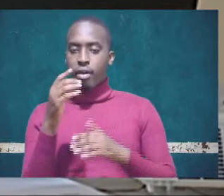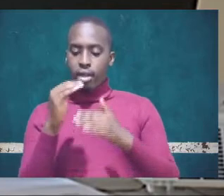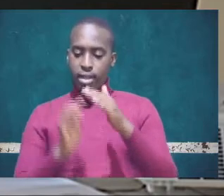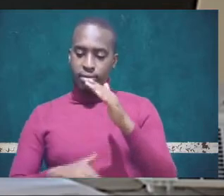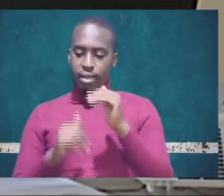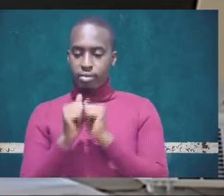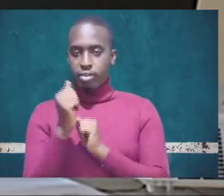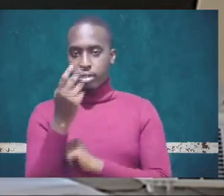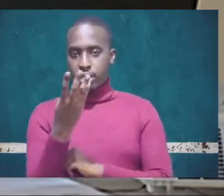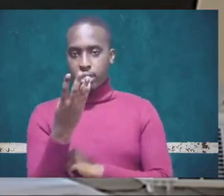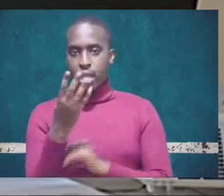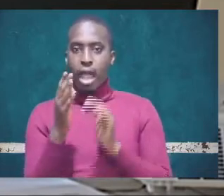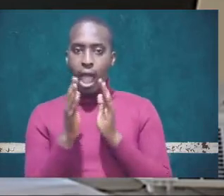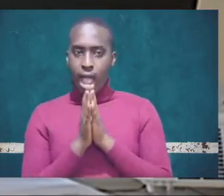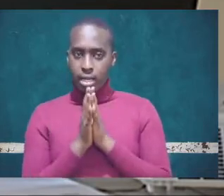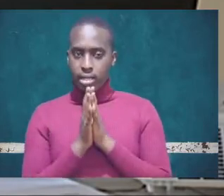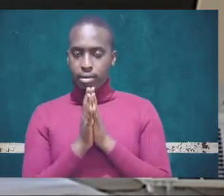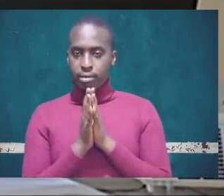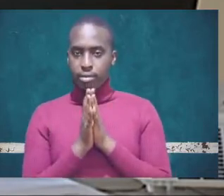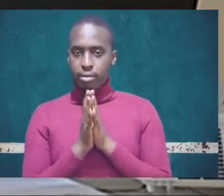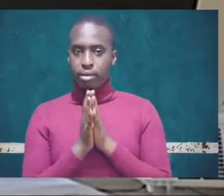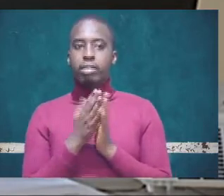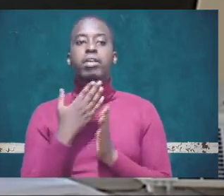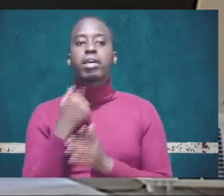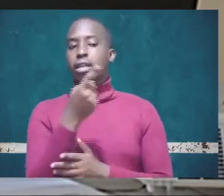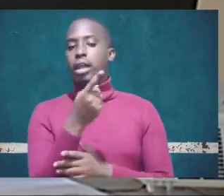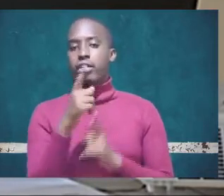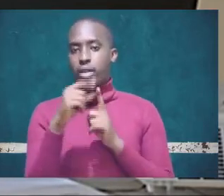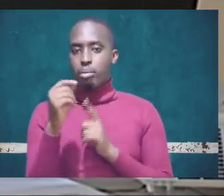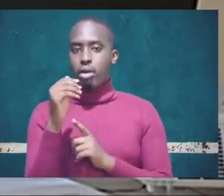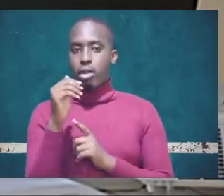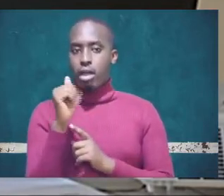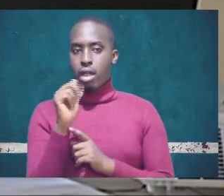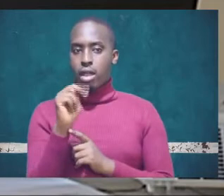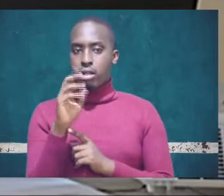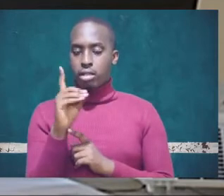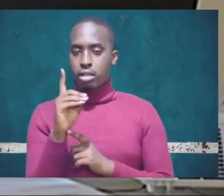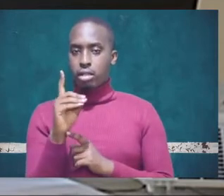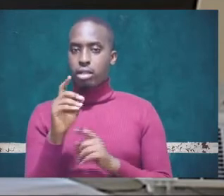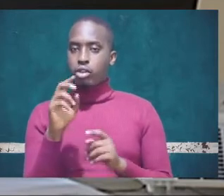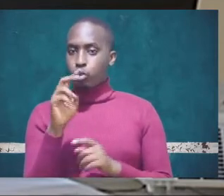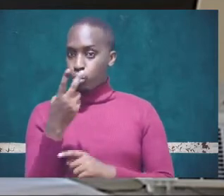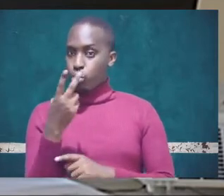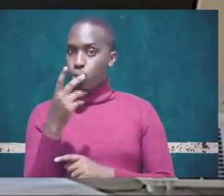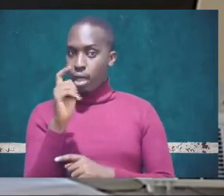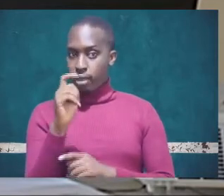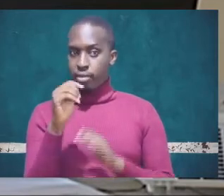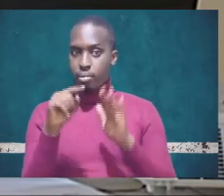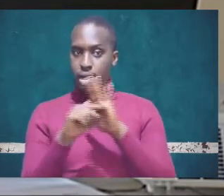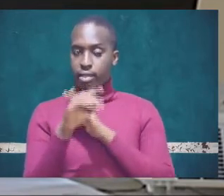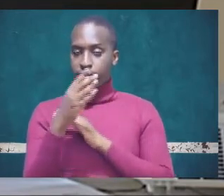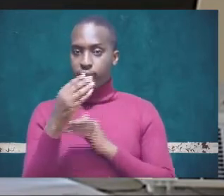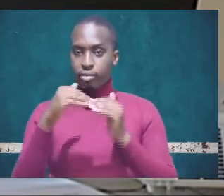14, and I want this word to appear there, 2x minus 5 greater than